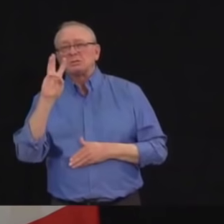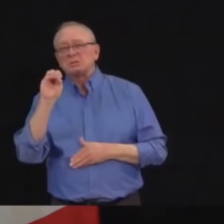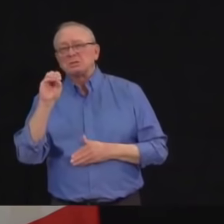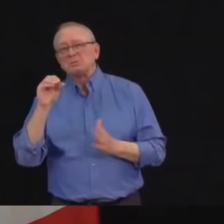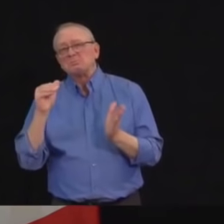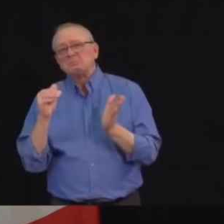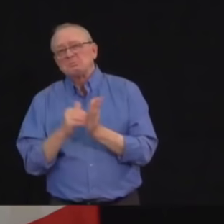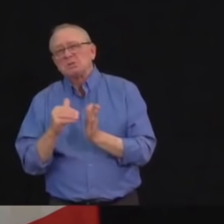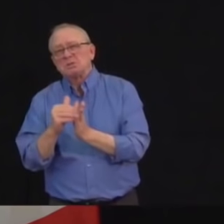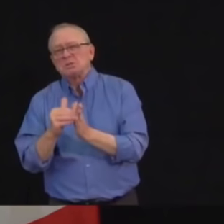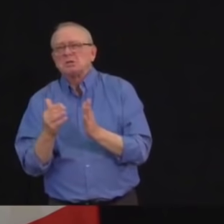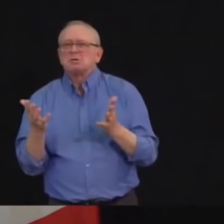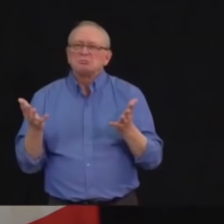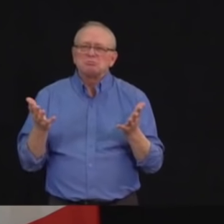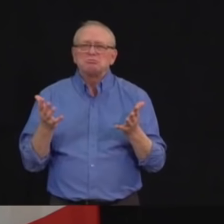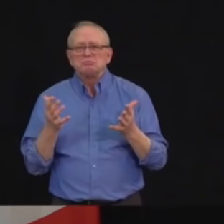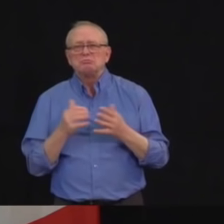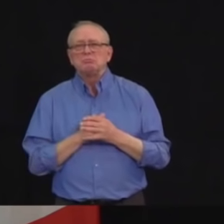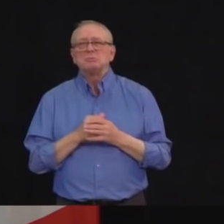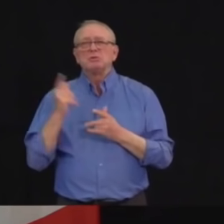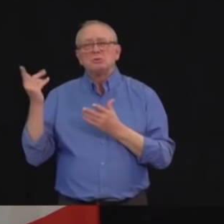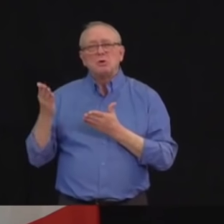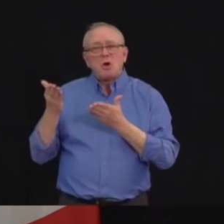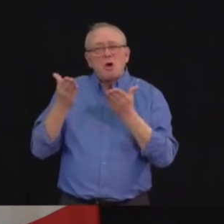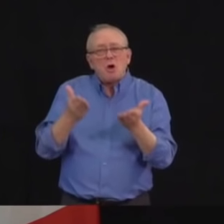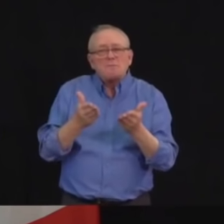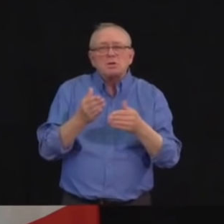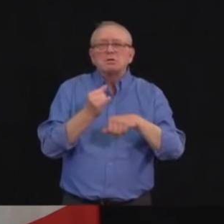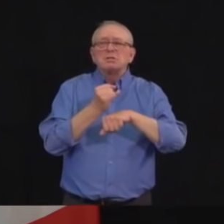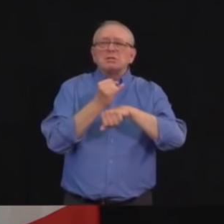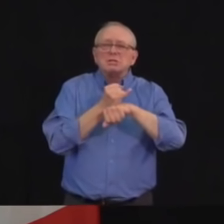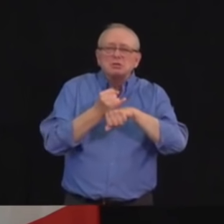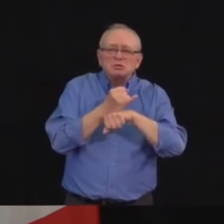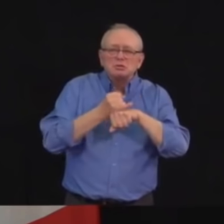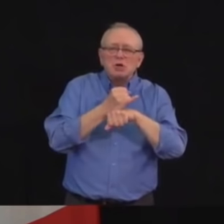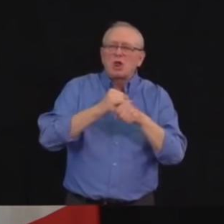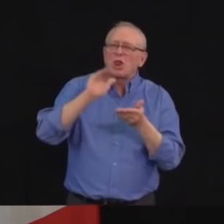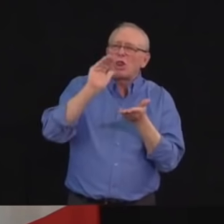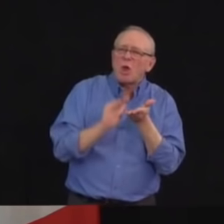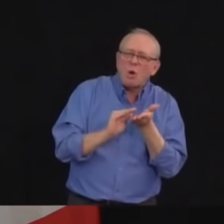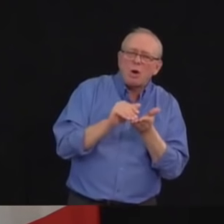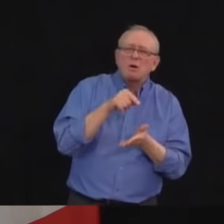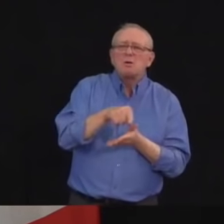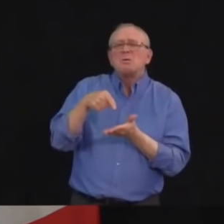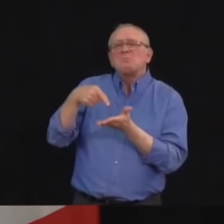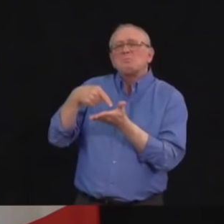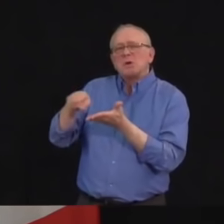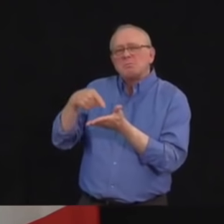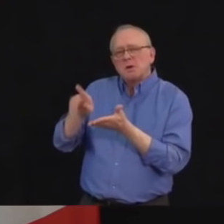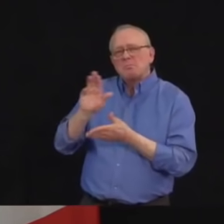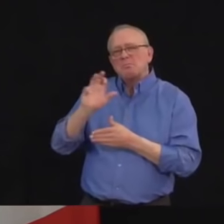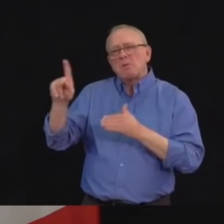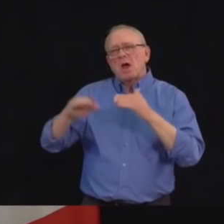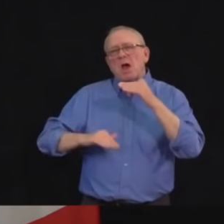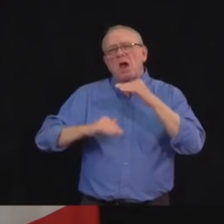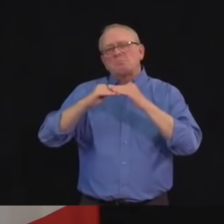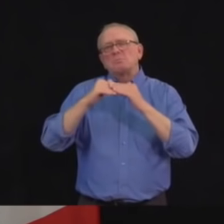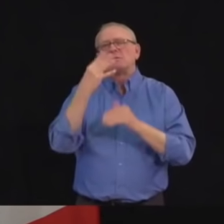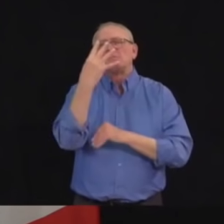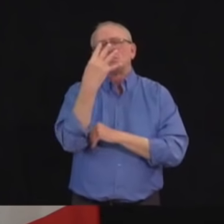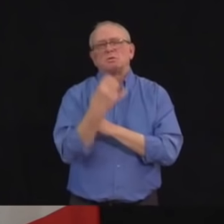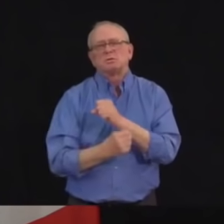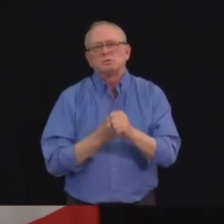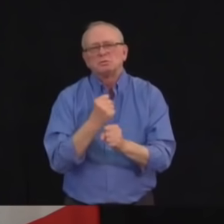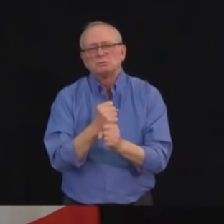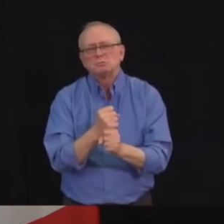within 4 years. And the deployment strategy for the Business Development Bank of Canada's COVID-19 oil and